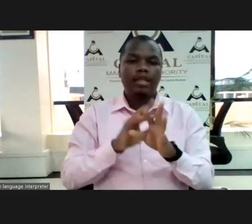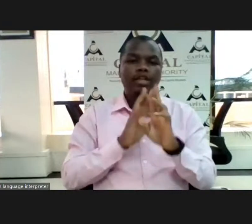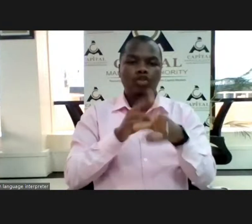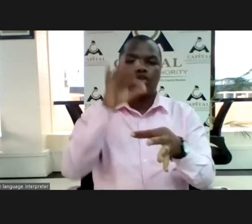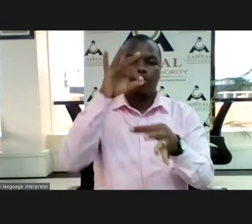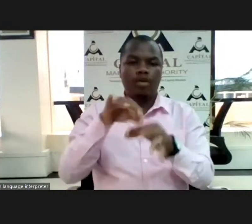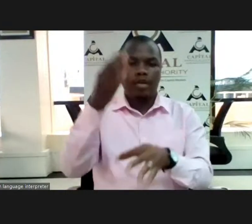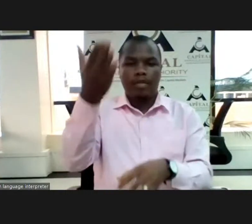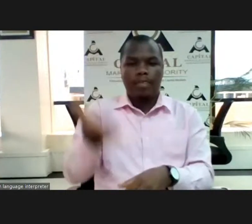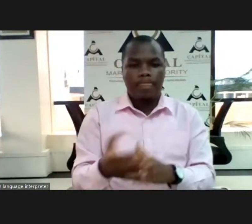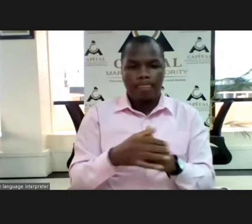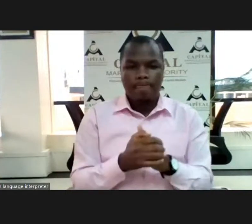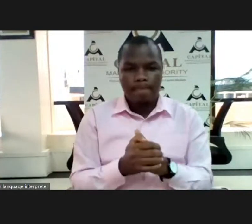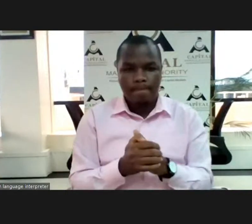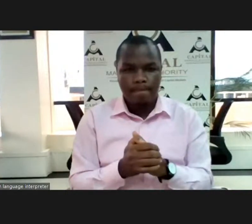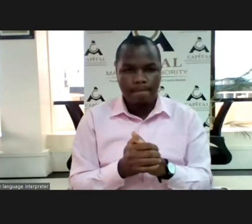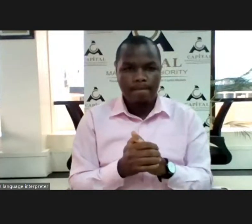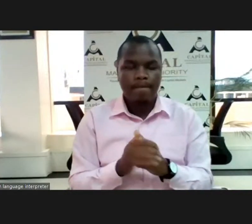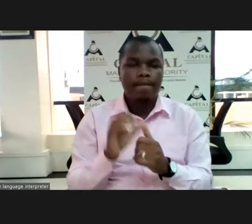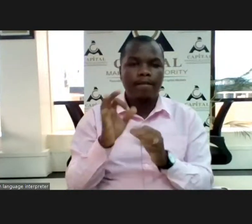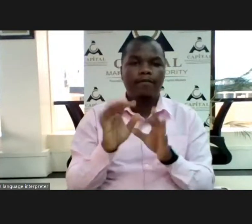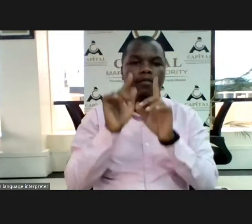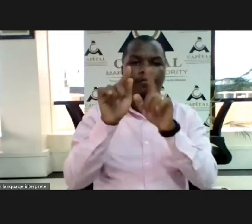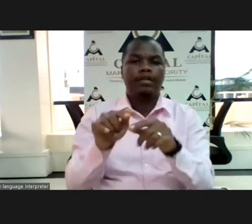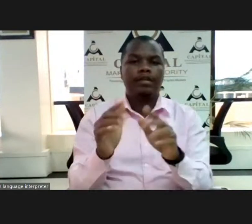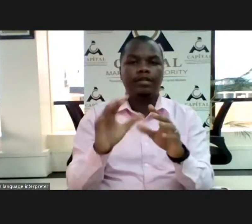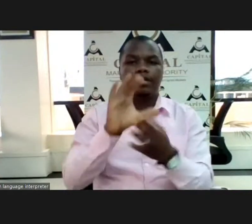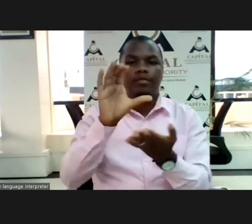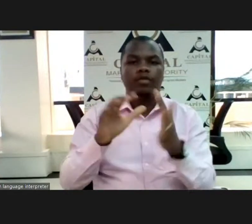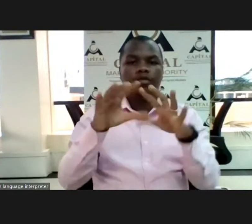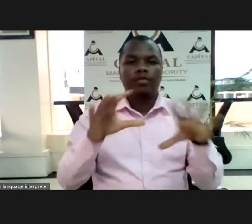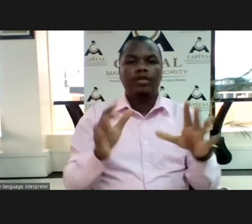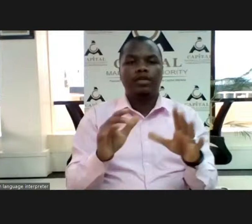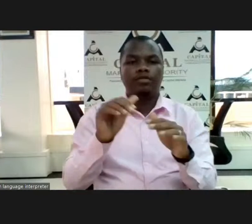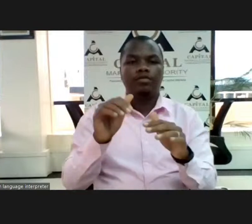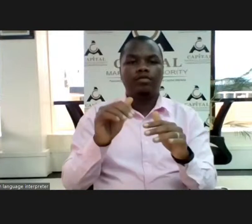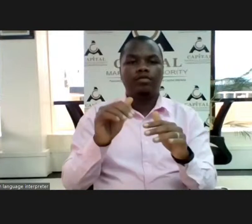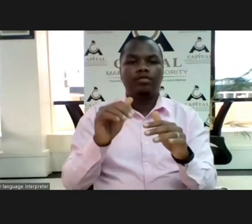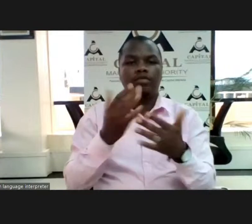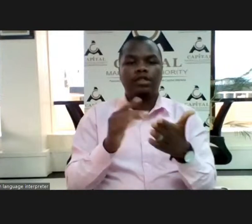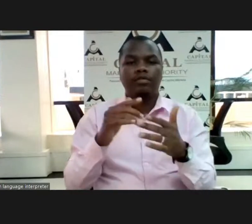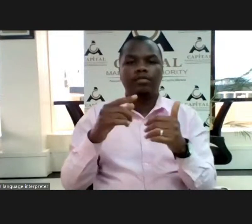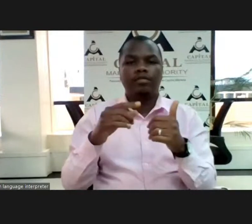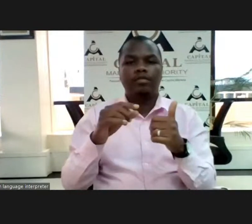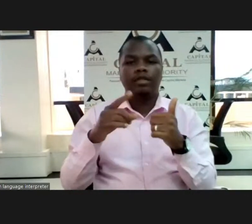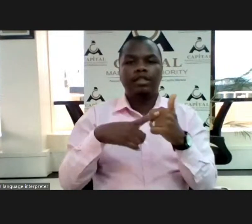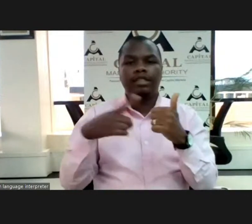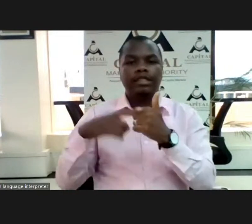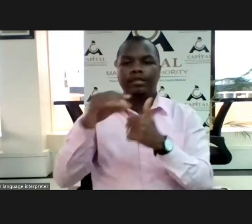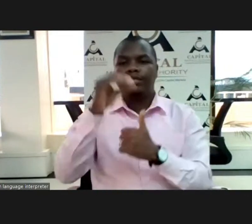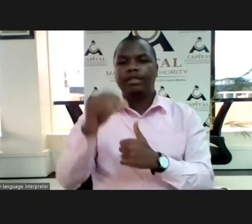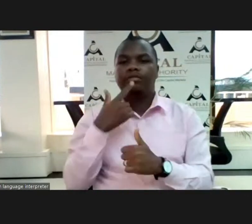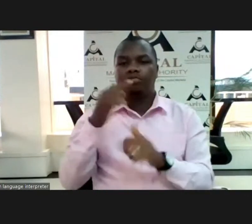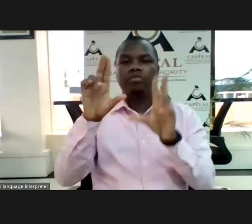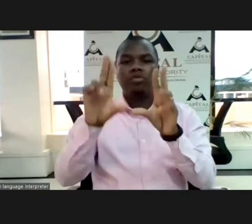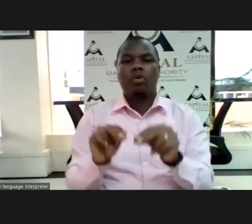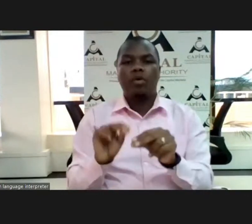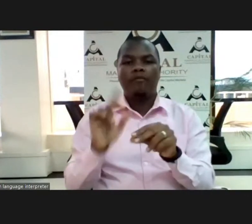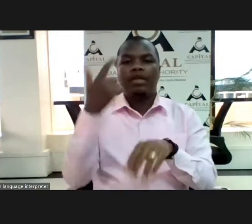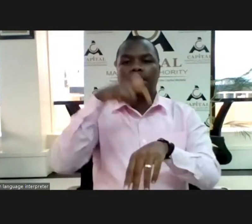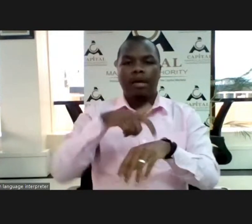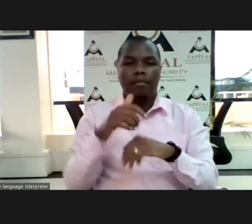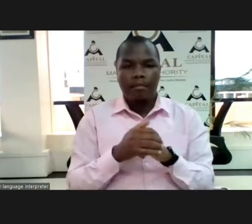results, have you ever previously attended a capital markets forum? Majority 66% said no. This is probably the first